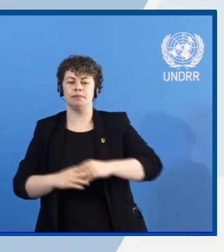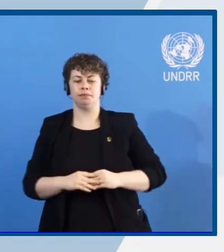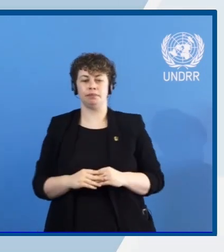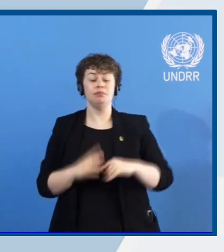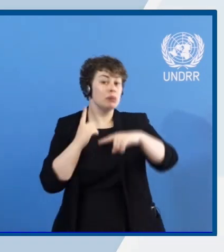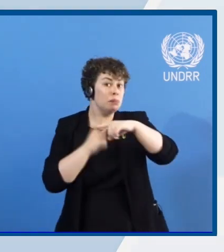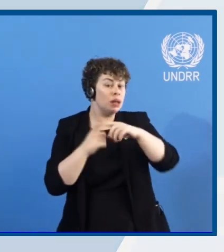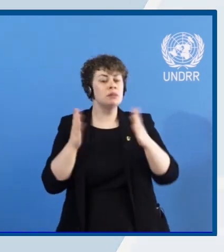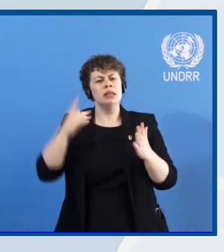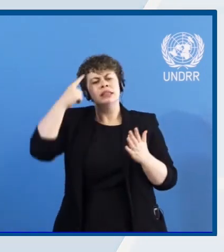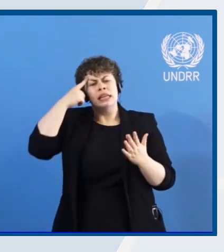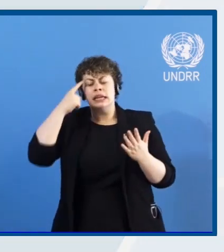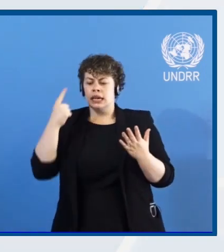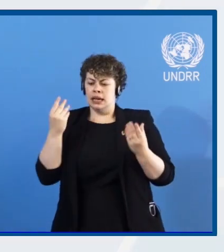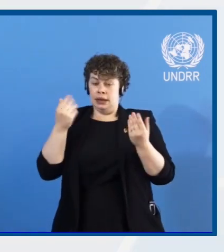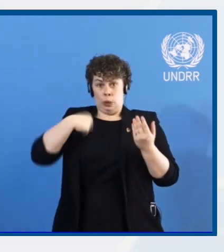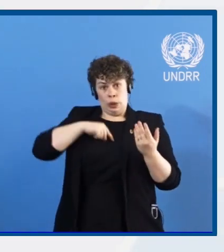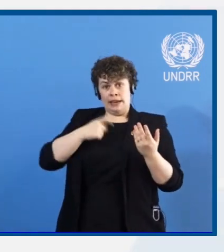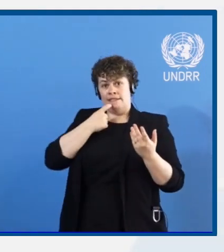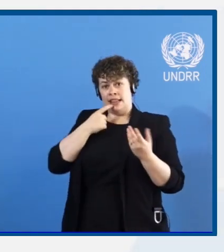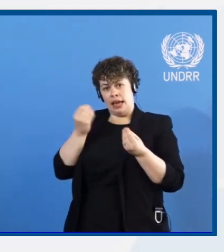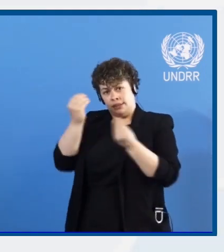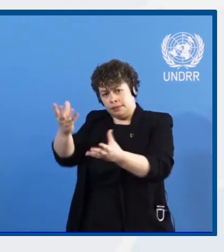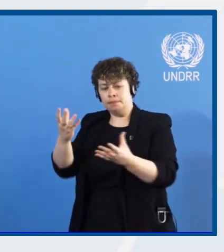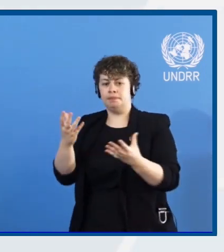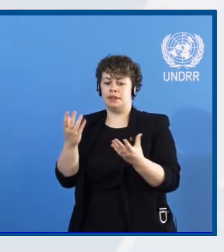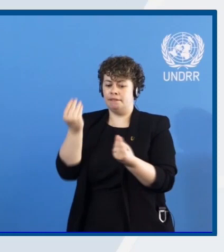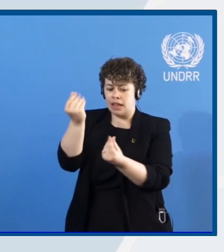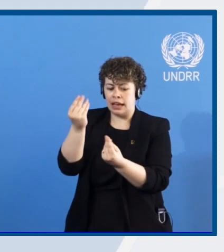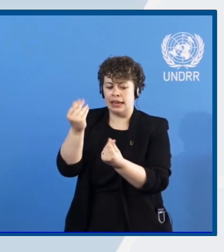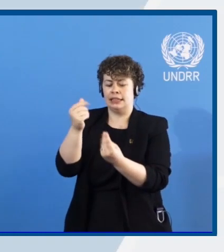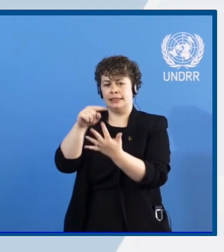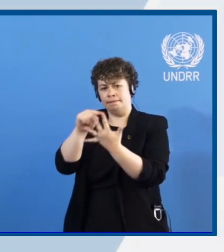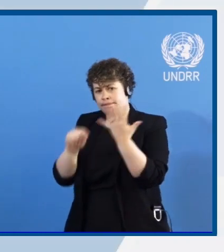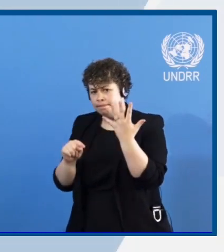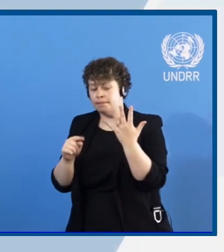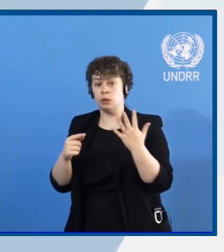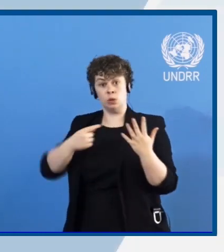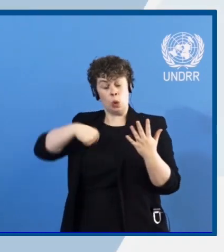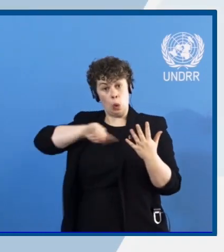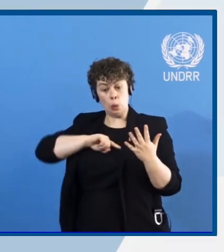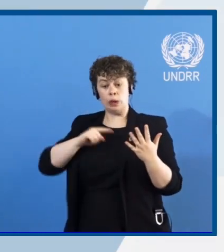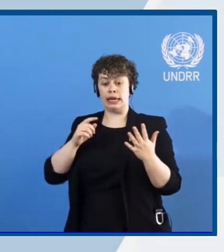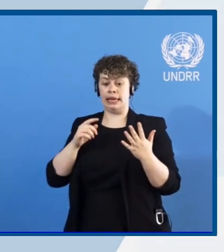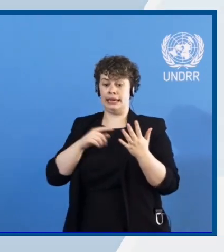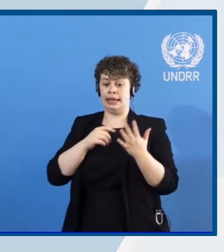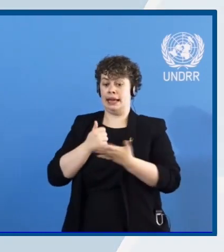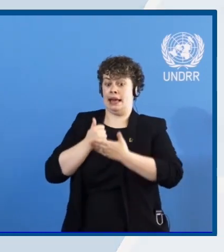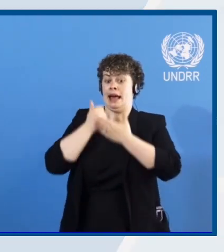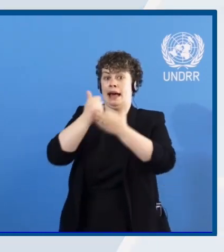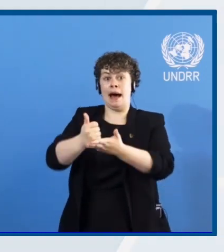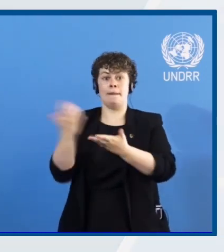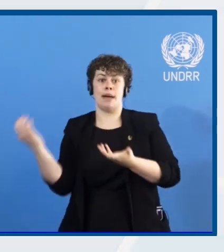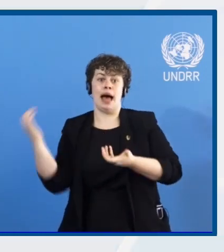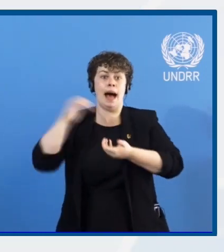services with the state-of-the-art equipment of Vaisala Corporation and capacity building by the Finnish